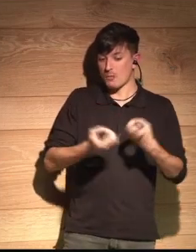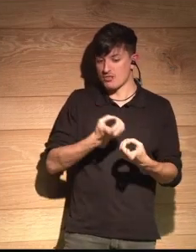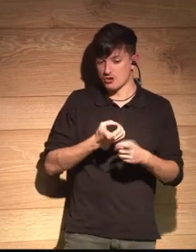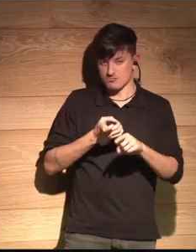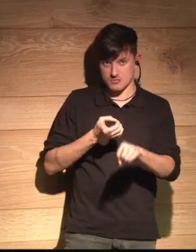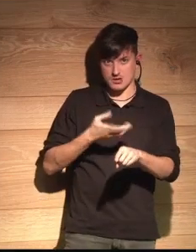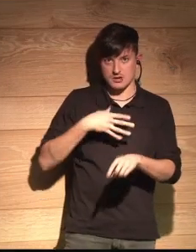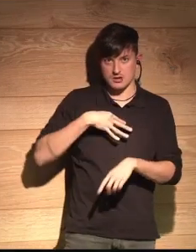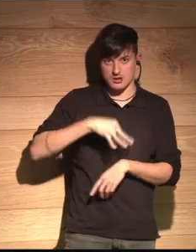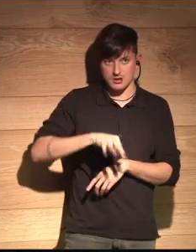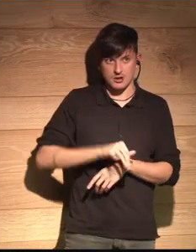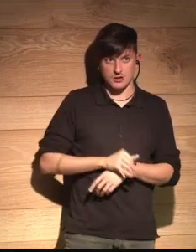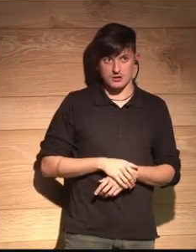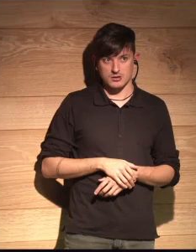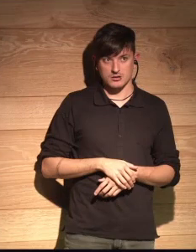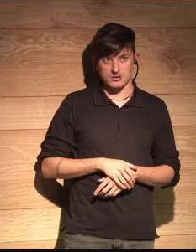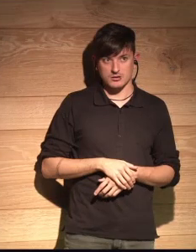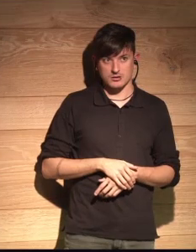system.